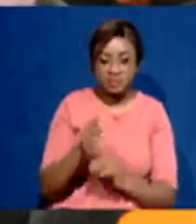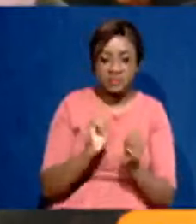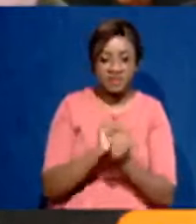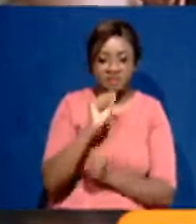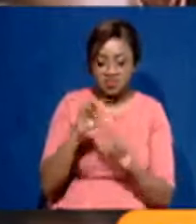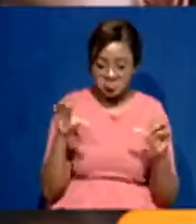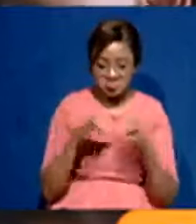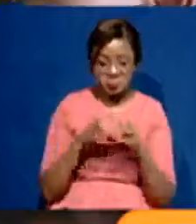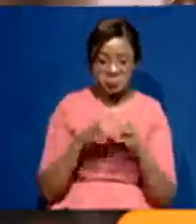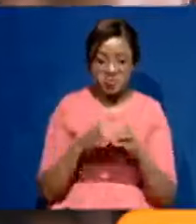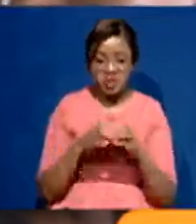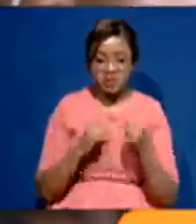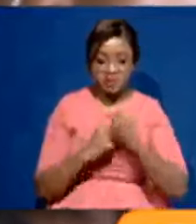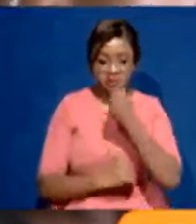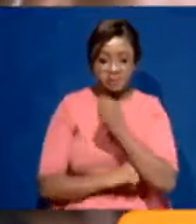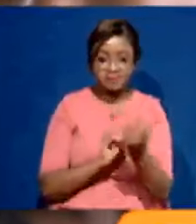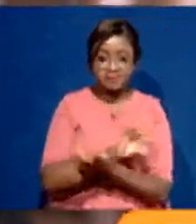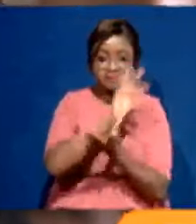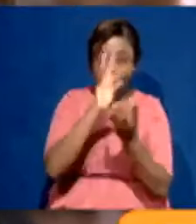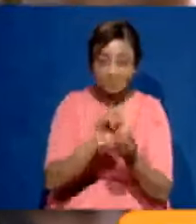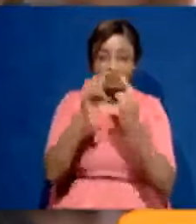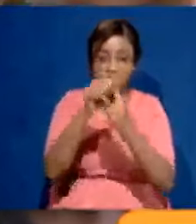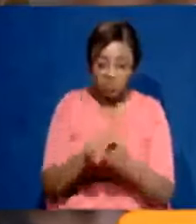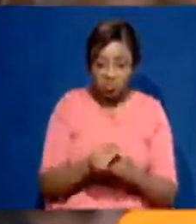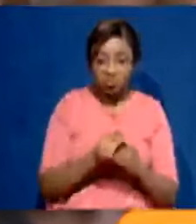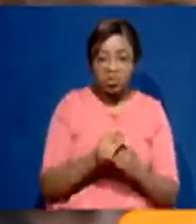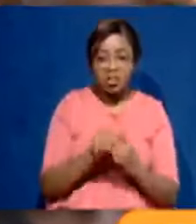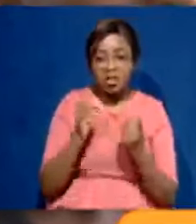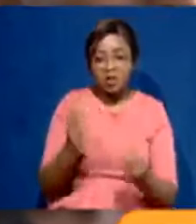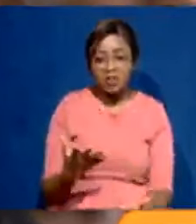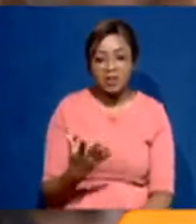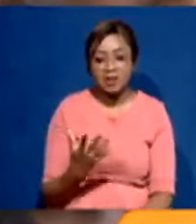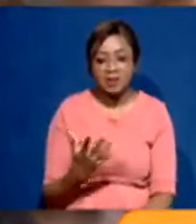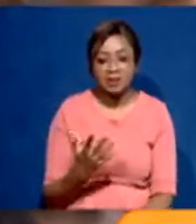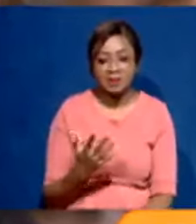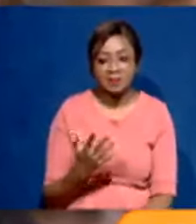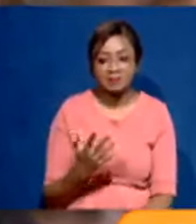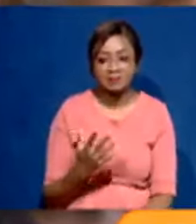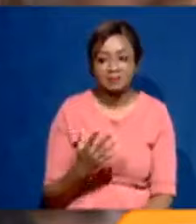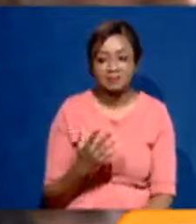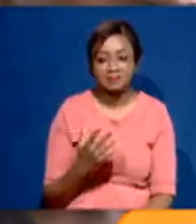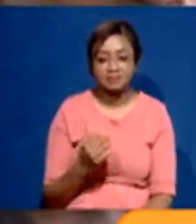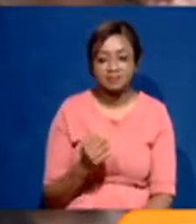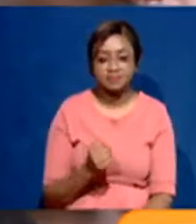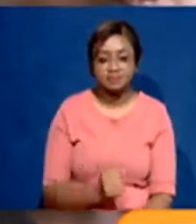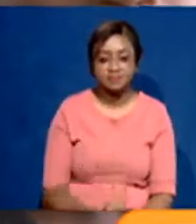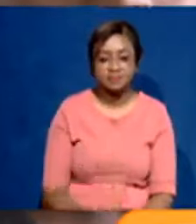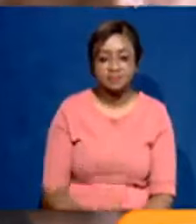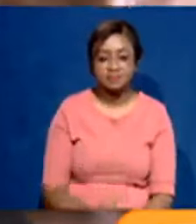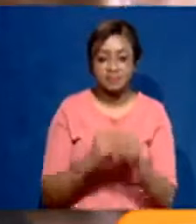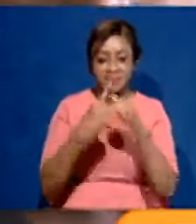Fly program brings the total number of comprehensive secondary school scholarships awarded through the Equity Group Foundation